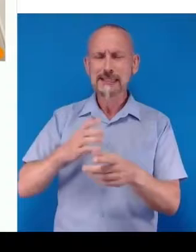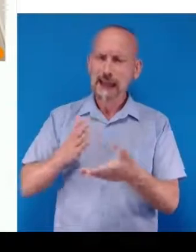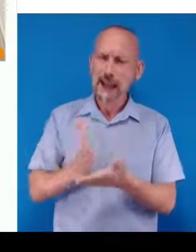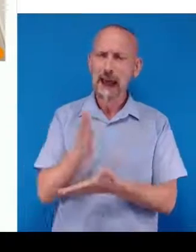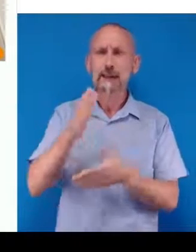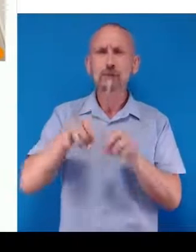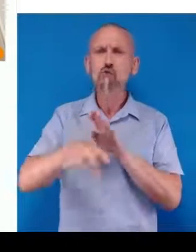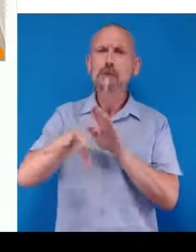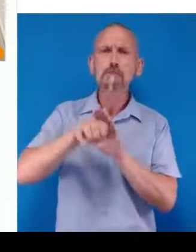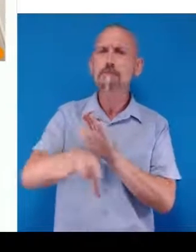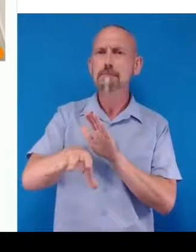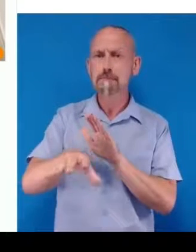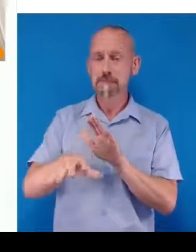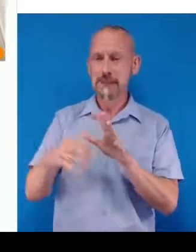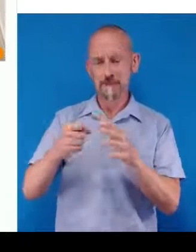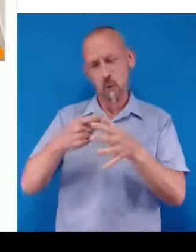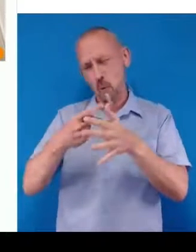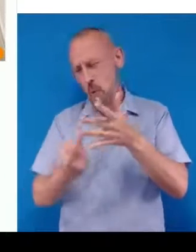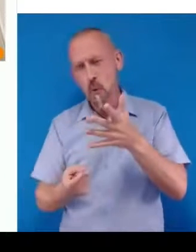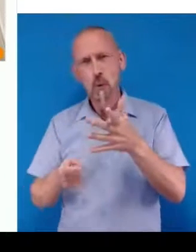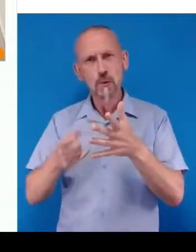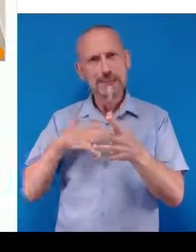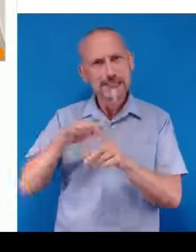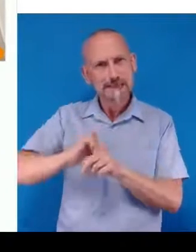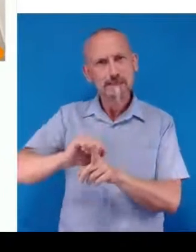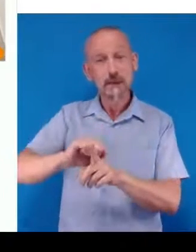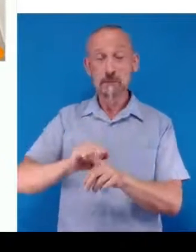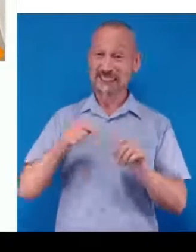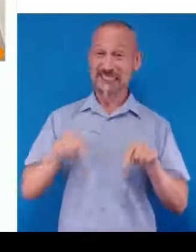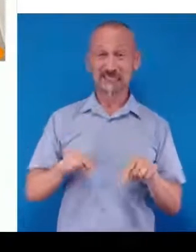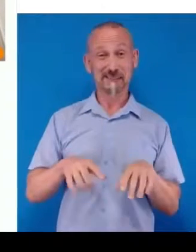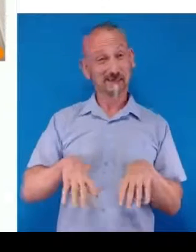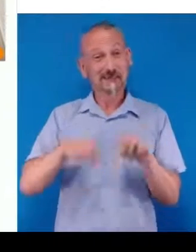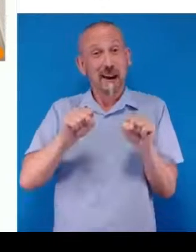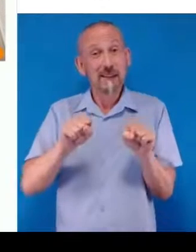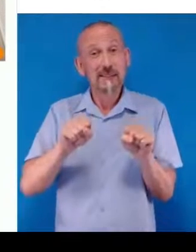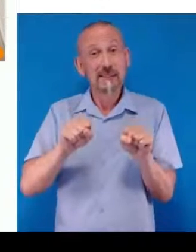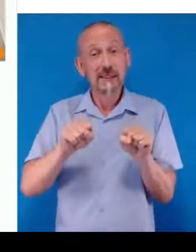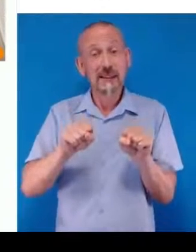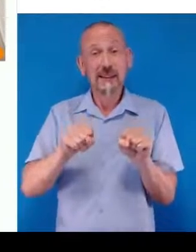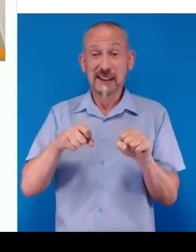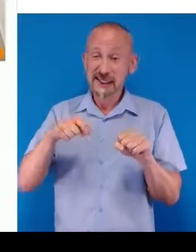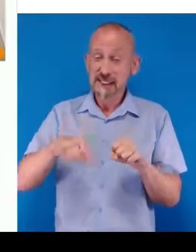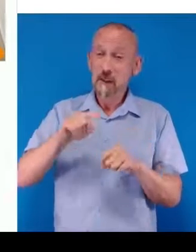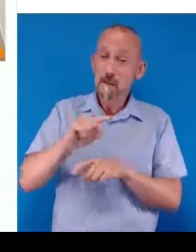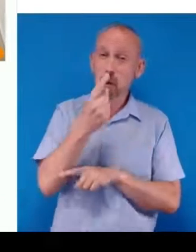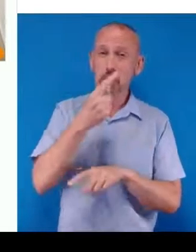beginning, and this is the first platform really that's just all about accessibility.